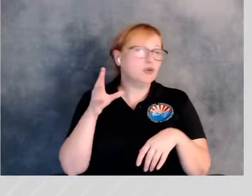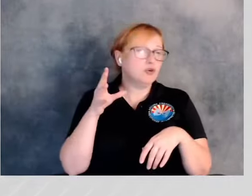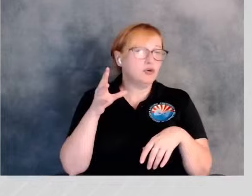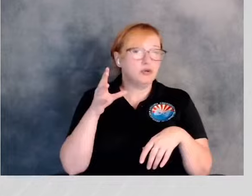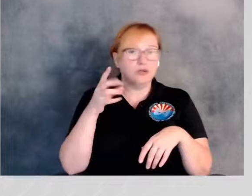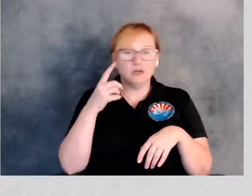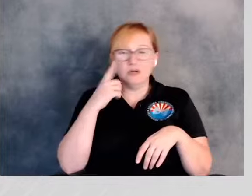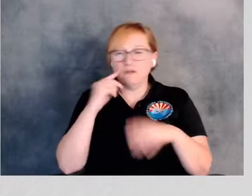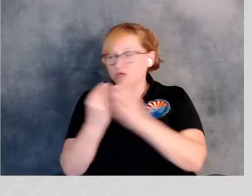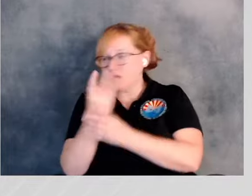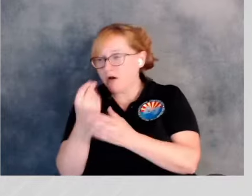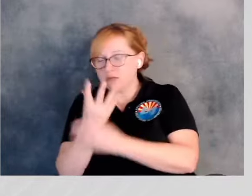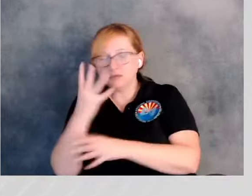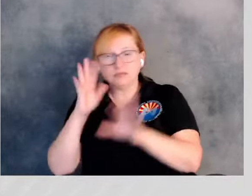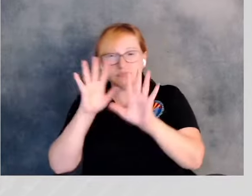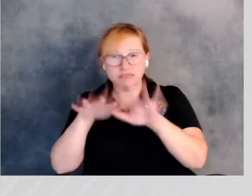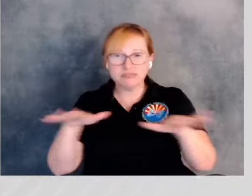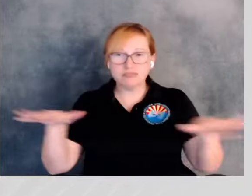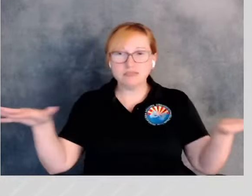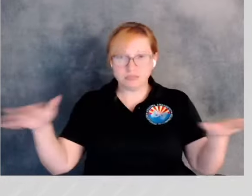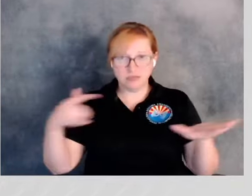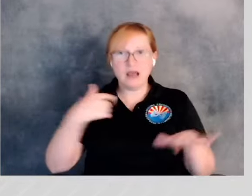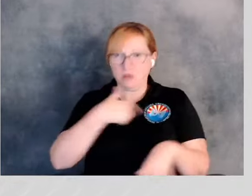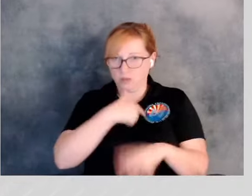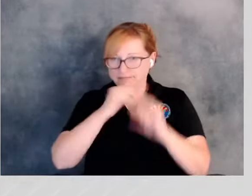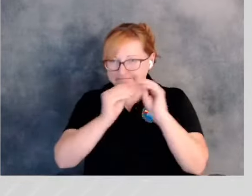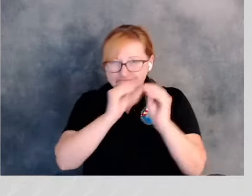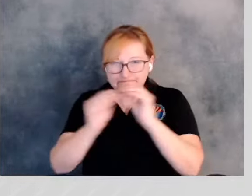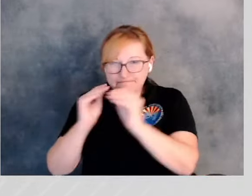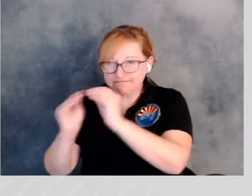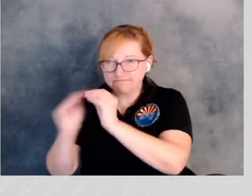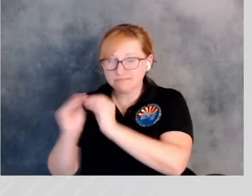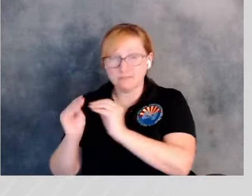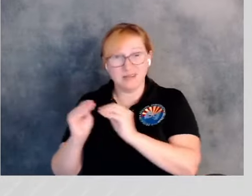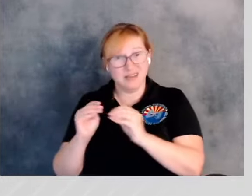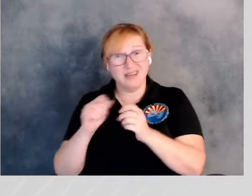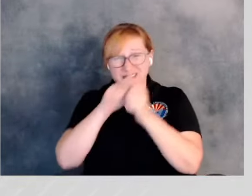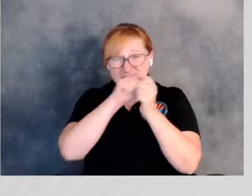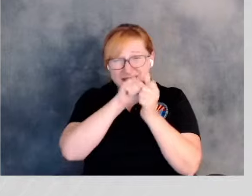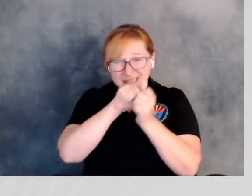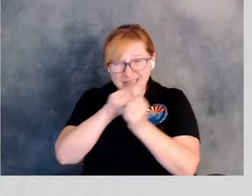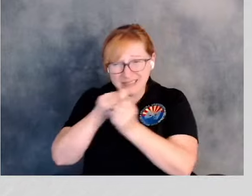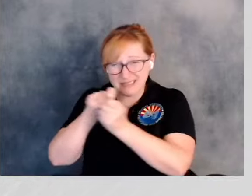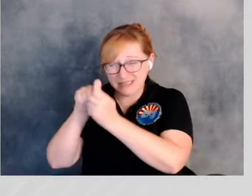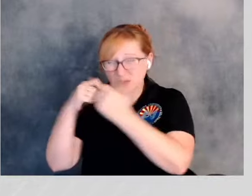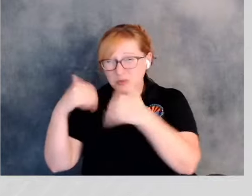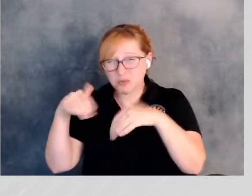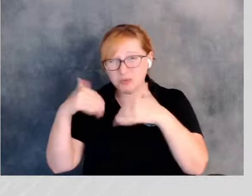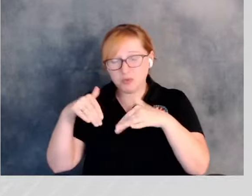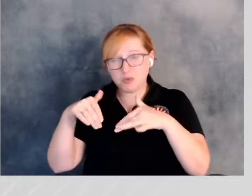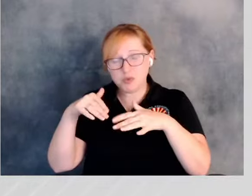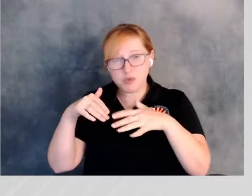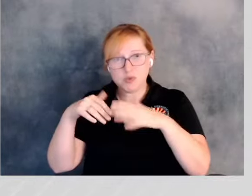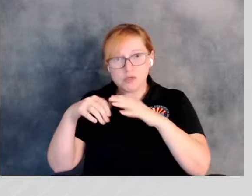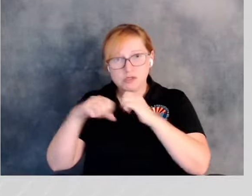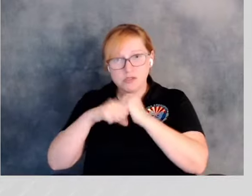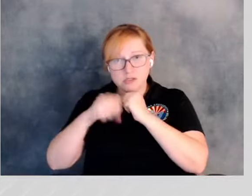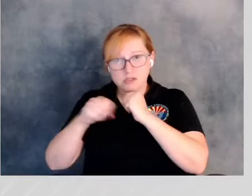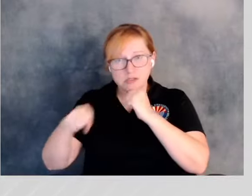crops and other things. And so it's a very tedious process. And so we have been doing that